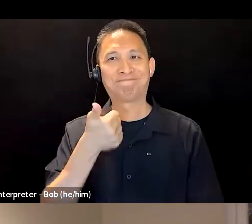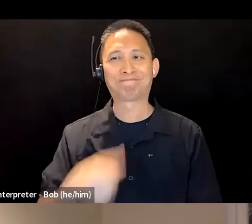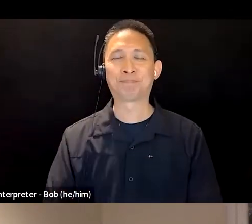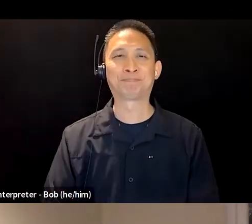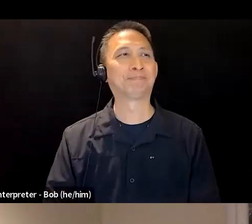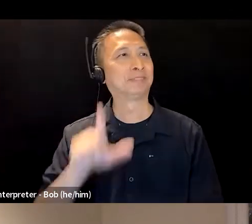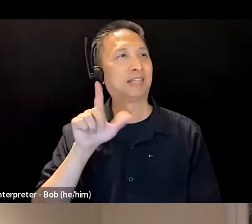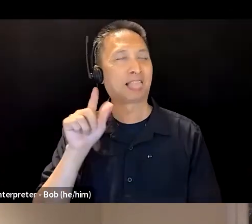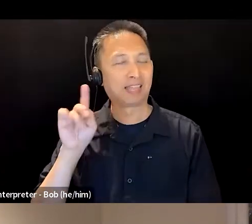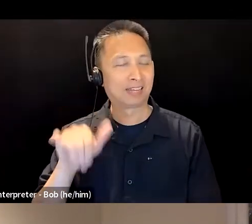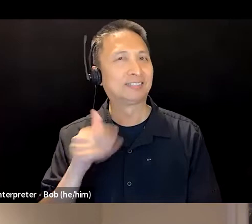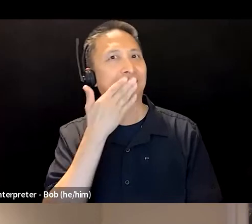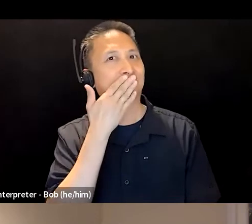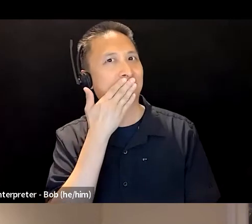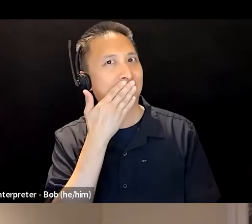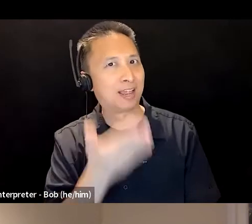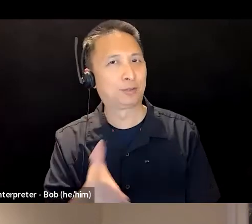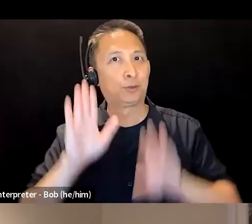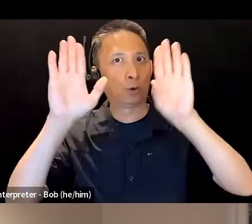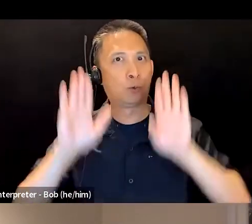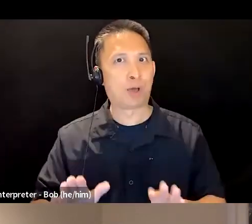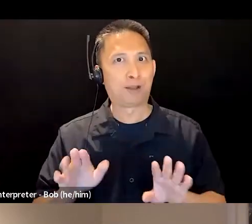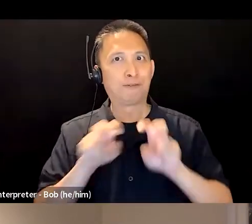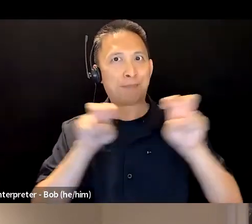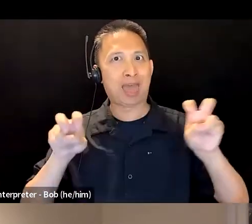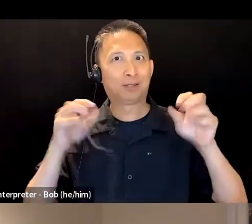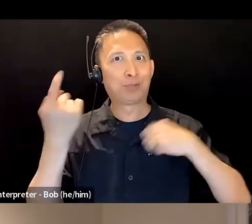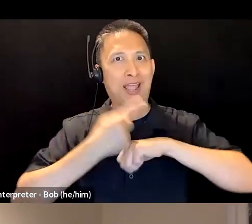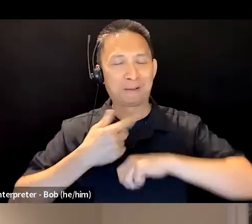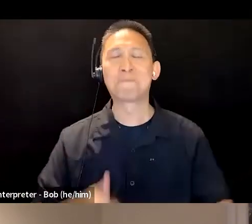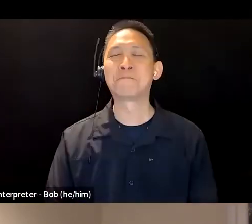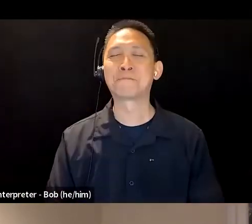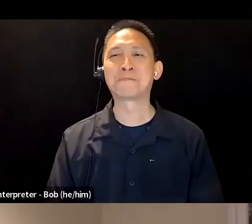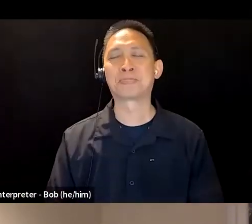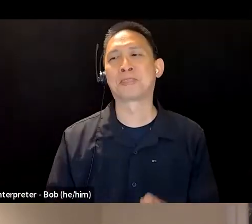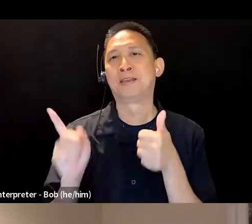Wonderful. So great to have this great panel here. And so I'm going to throw it out